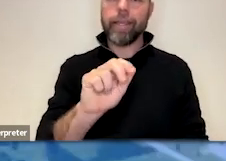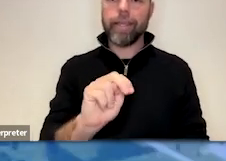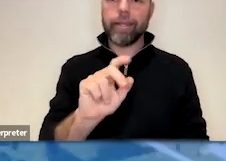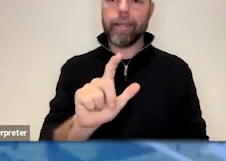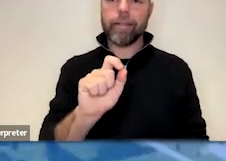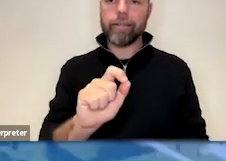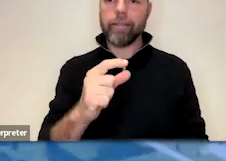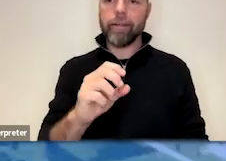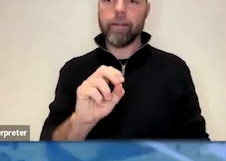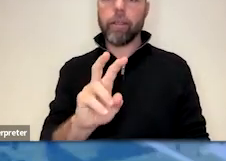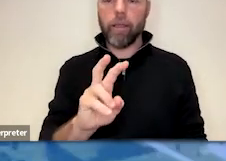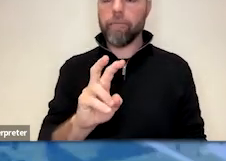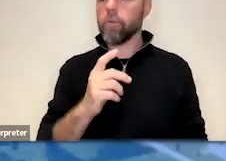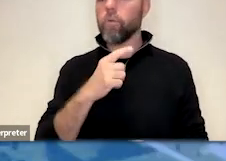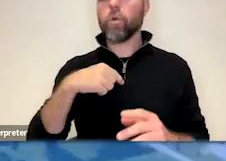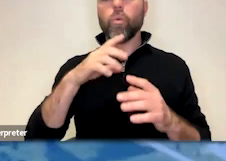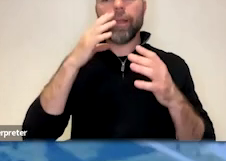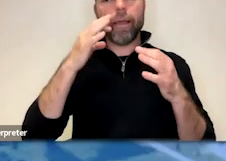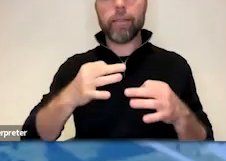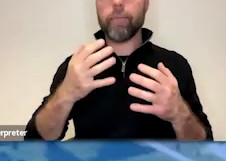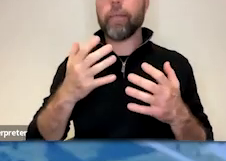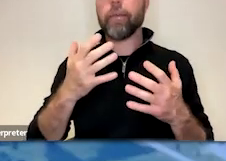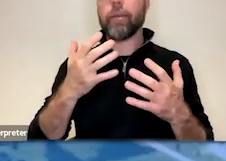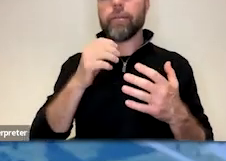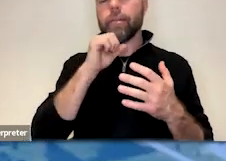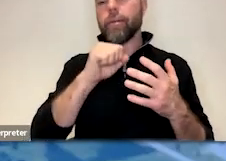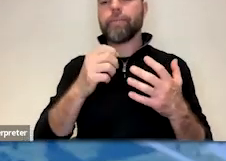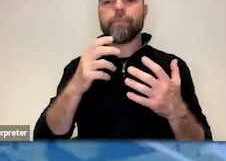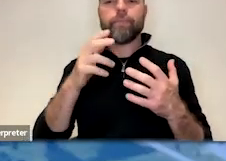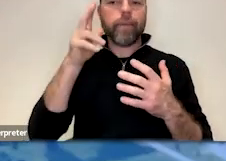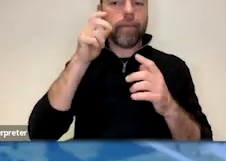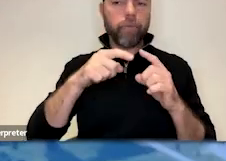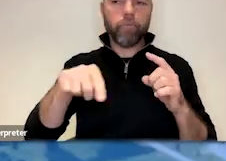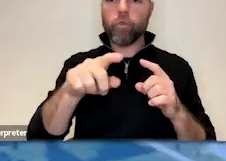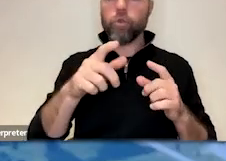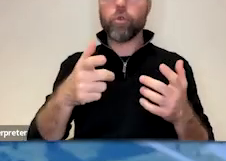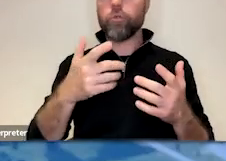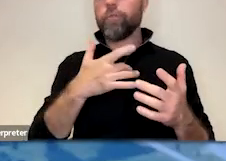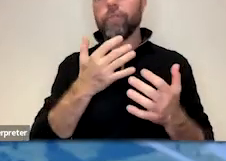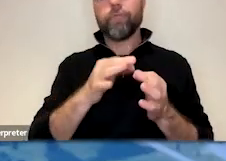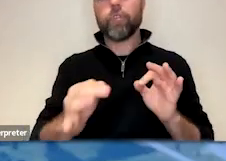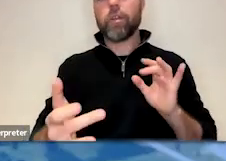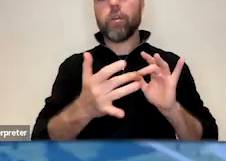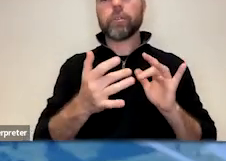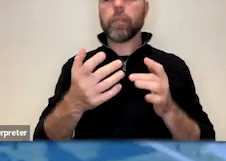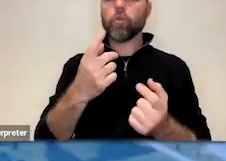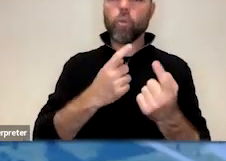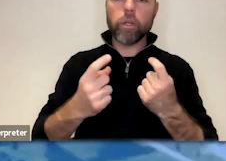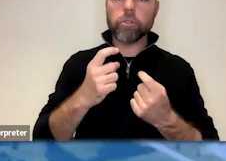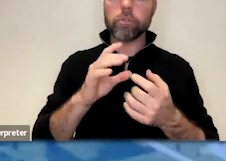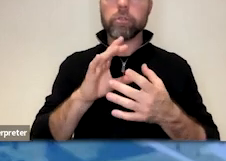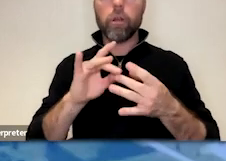ccrds@anl.gov. We absolutely love hearing from all of you, so please don't hesitate to reach out. If you have questions,